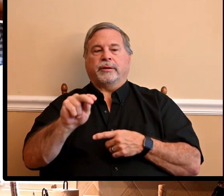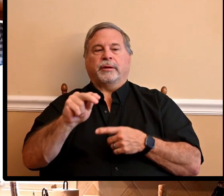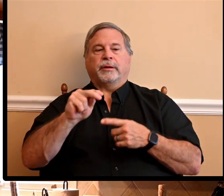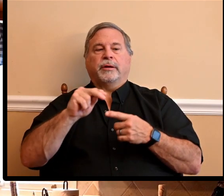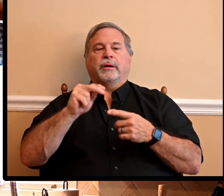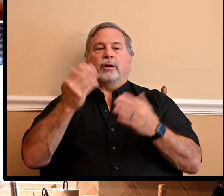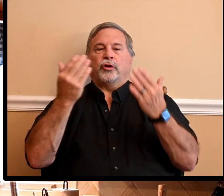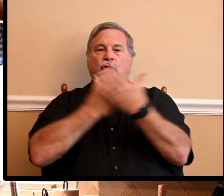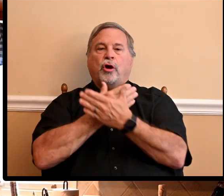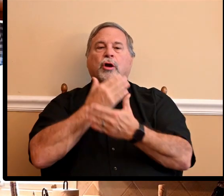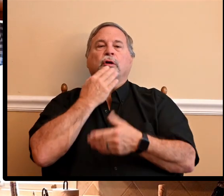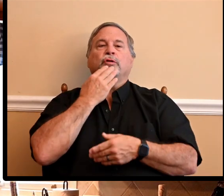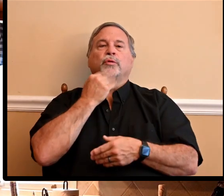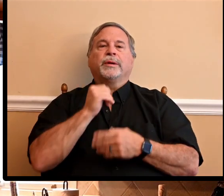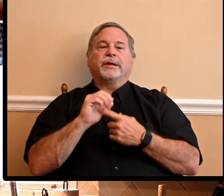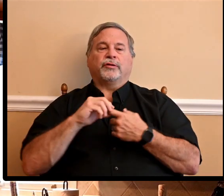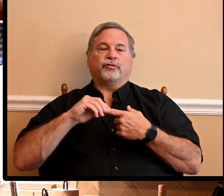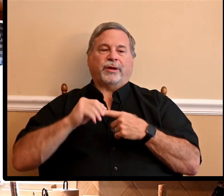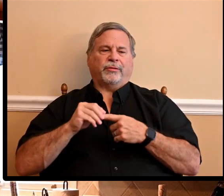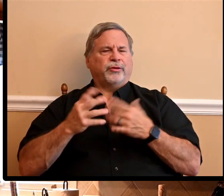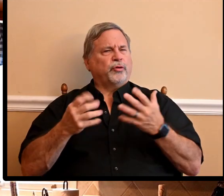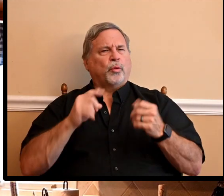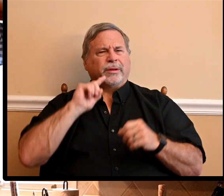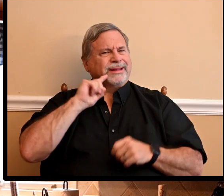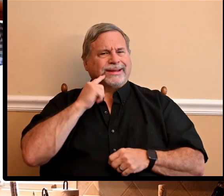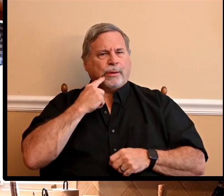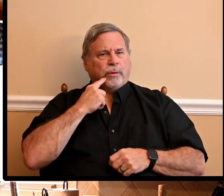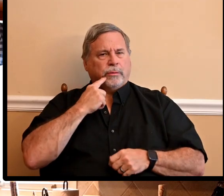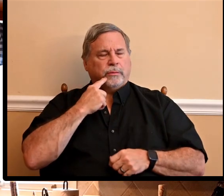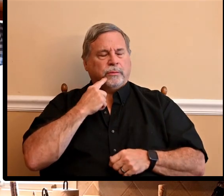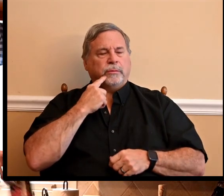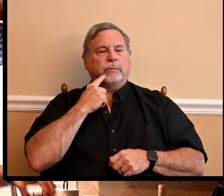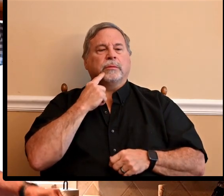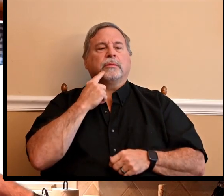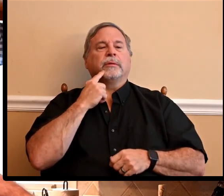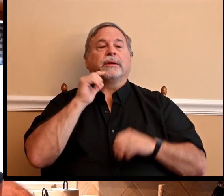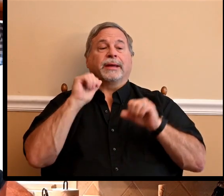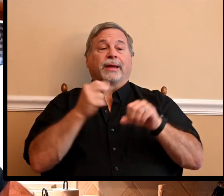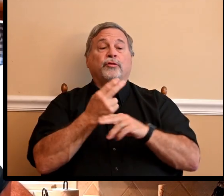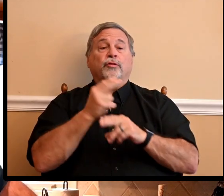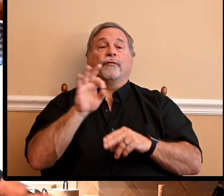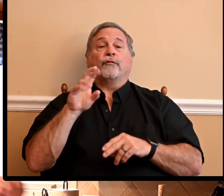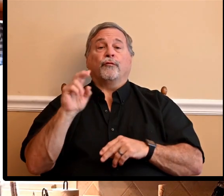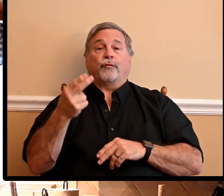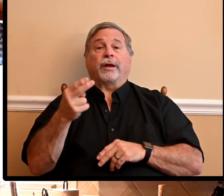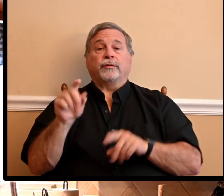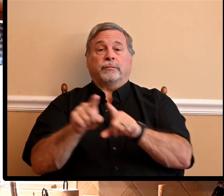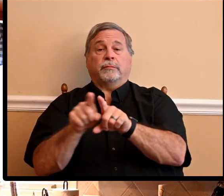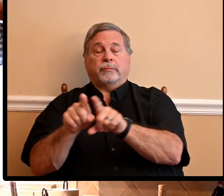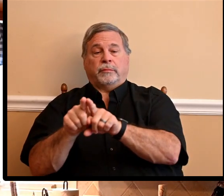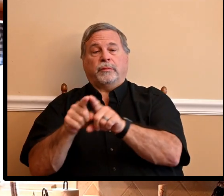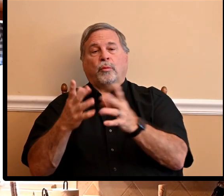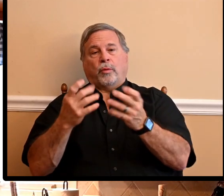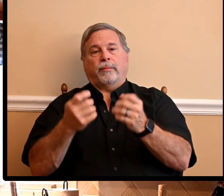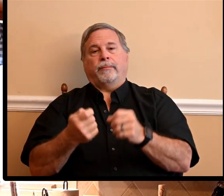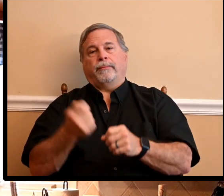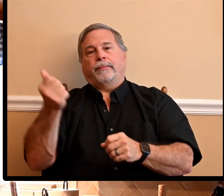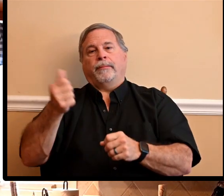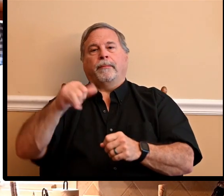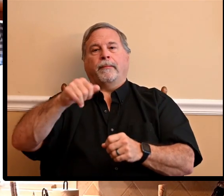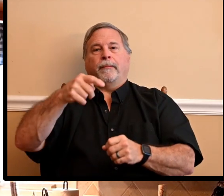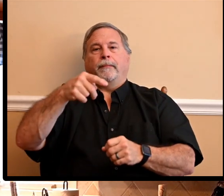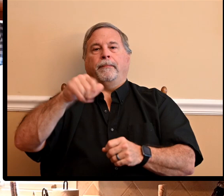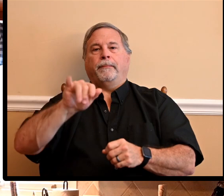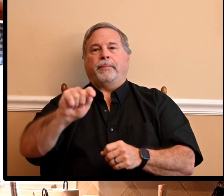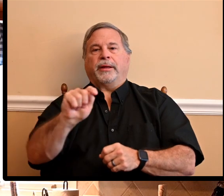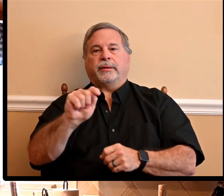Oregon, so Oregon dark sweet cherries. You don't want the sour cherries. You could use fresh cherries for this, but